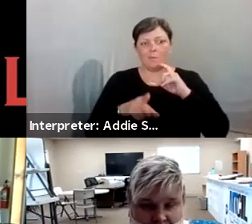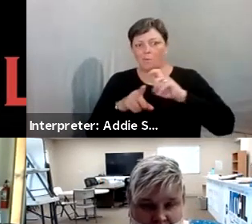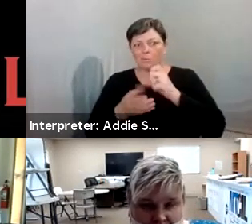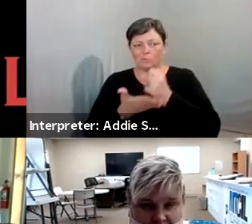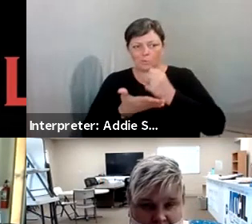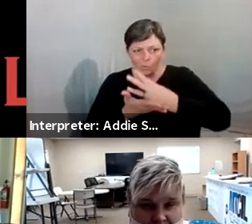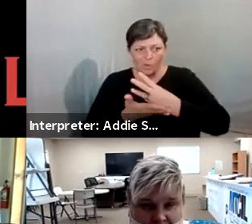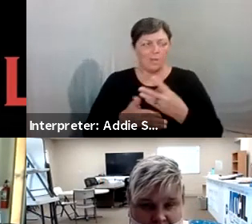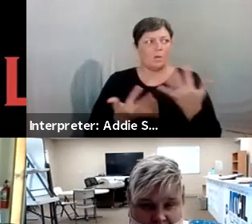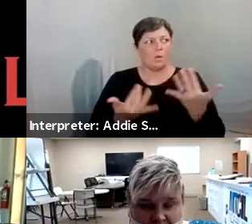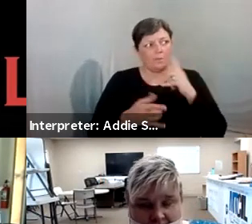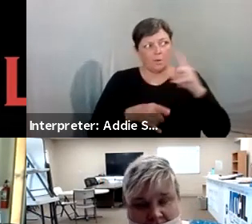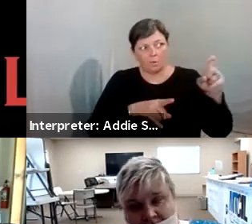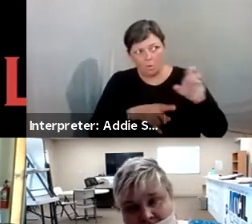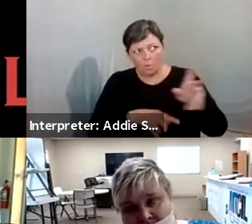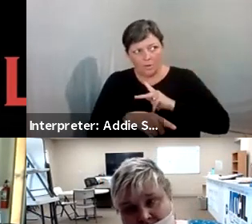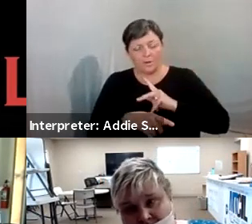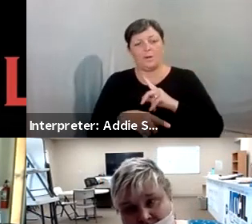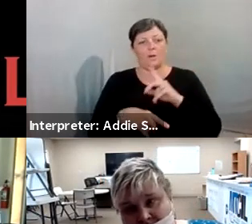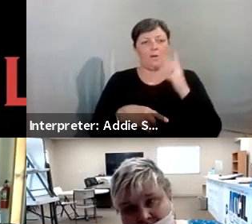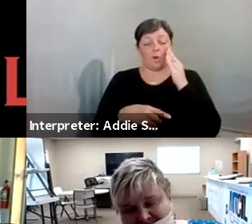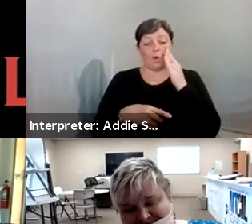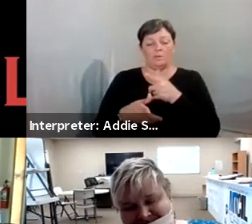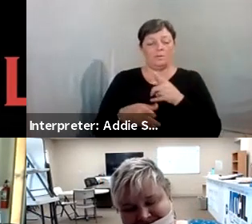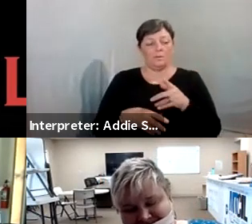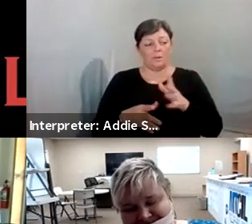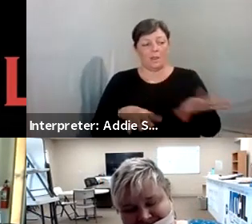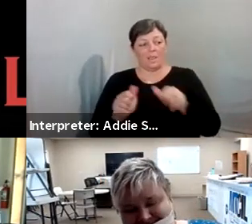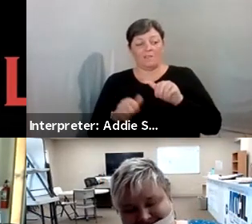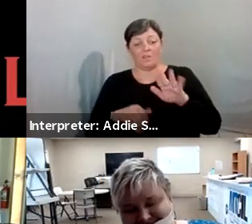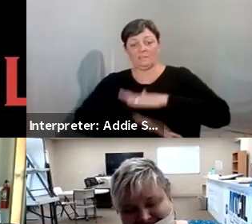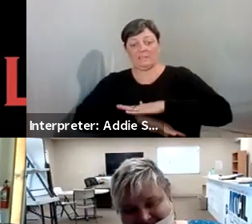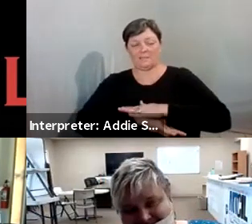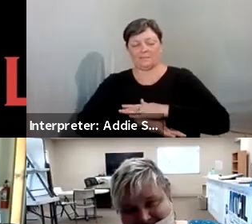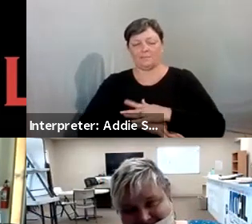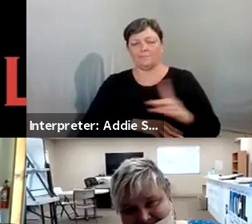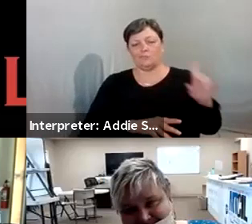waiting for them to call back. And it's as soon as you walk away from your desk, of course, that's when they